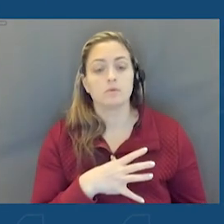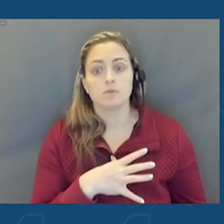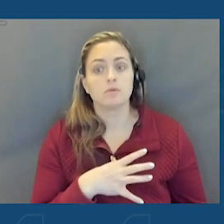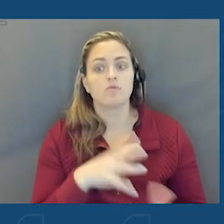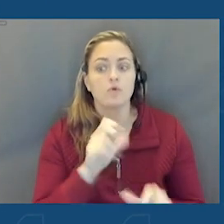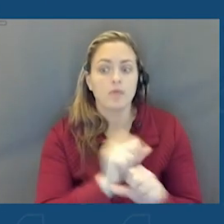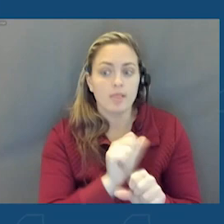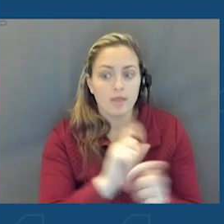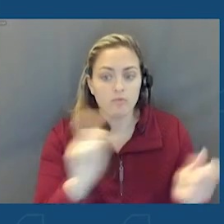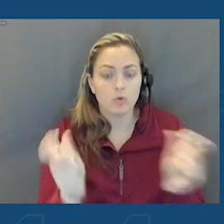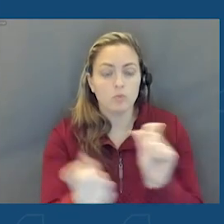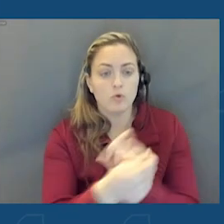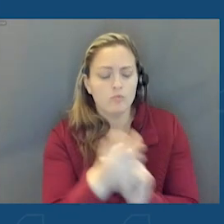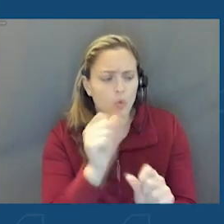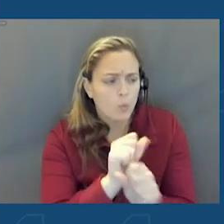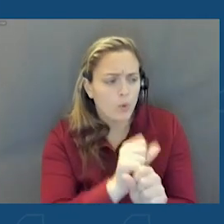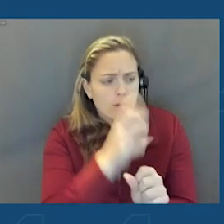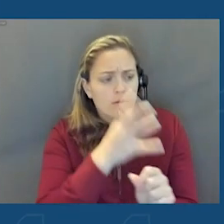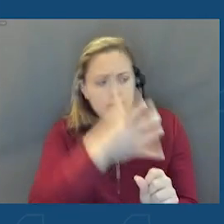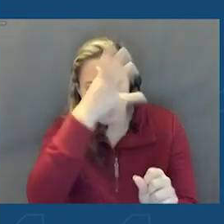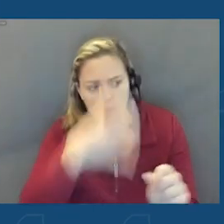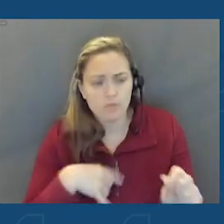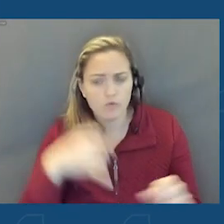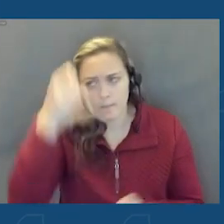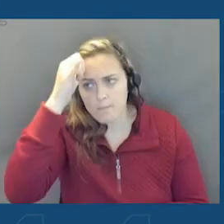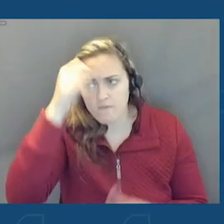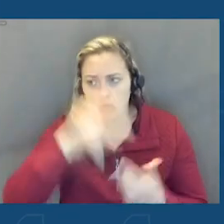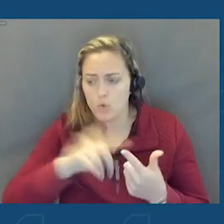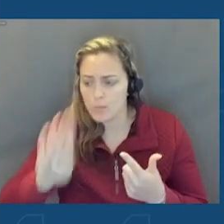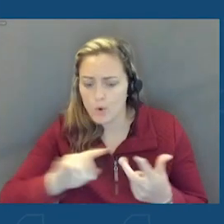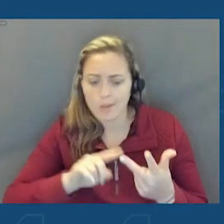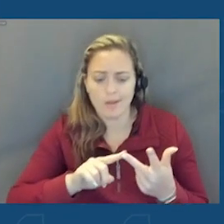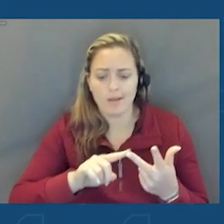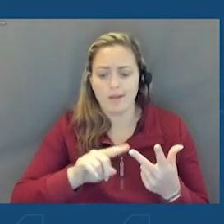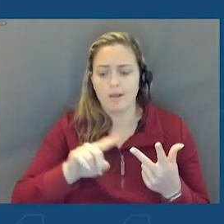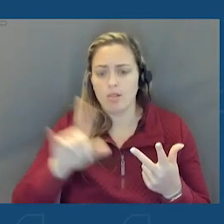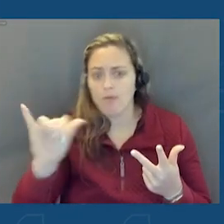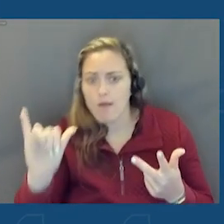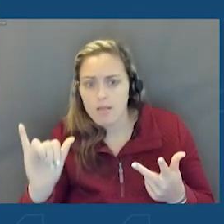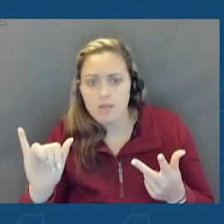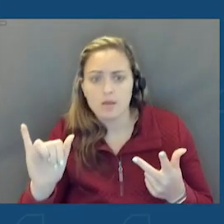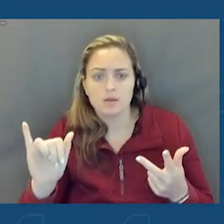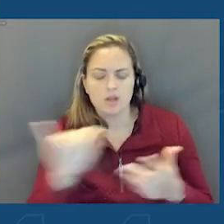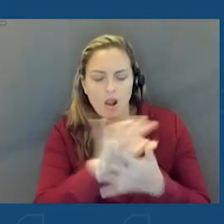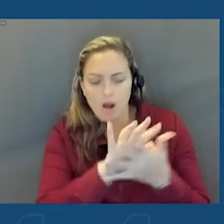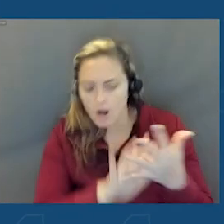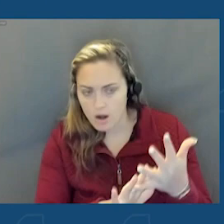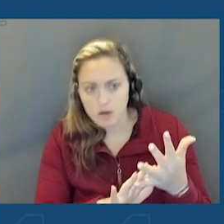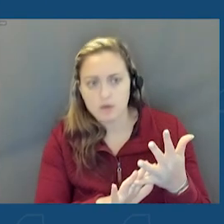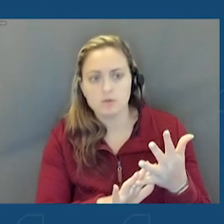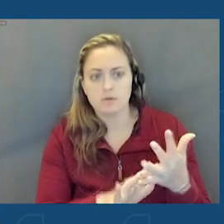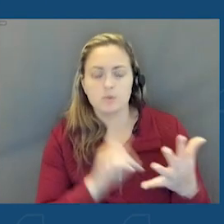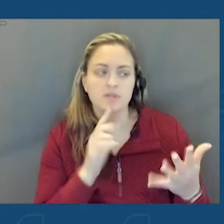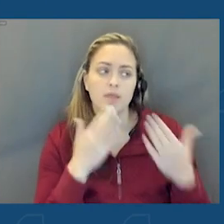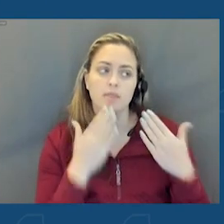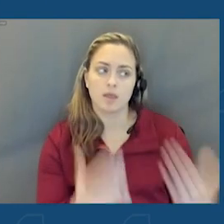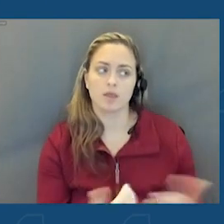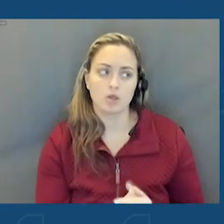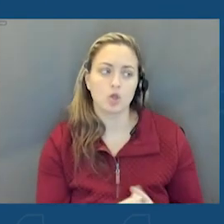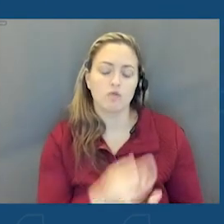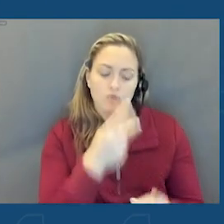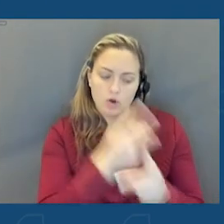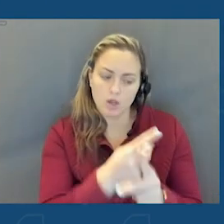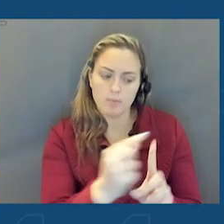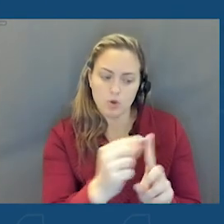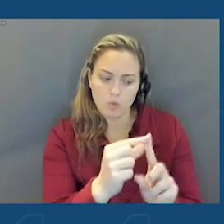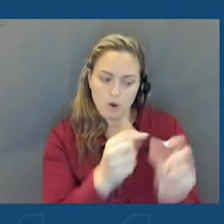York, on behalf of working men and women from Buffalo to Brooklyn to Long Island and everywhere in between, Governor, we say thank you for keeping your word,